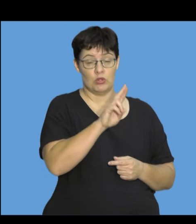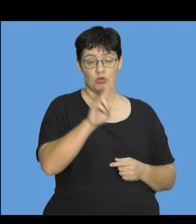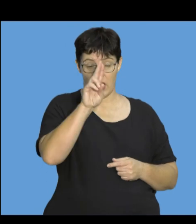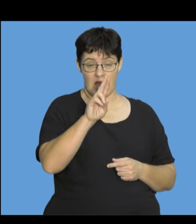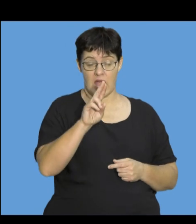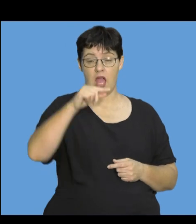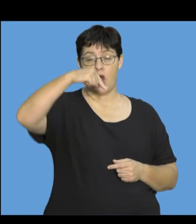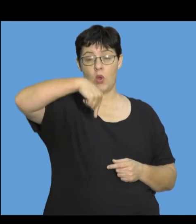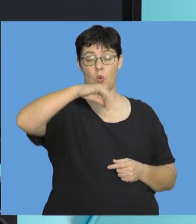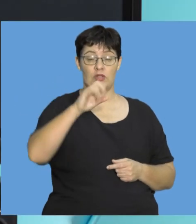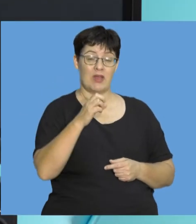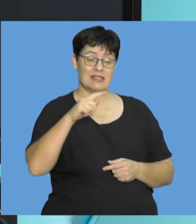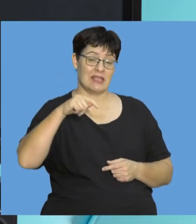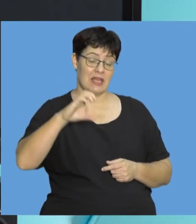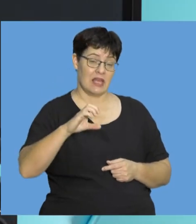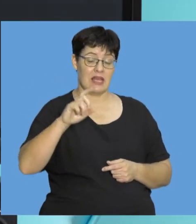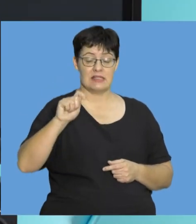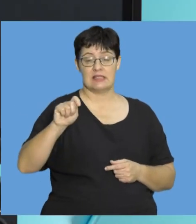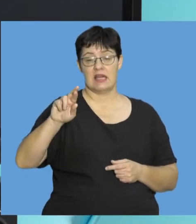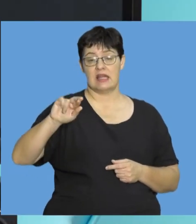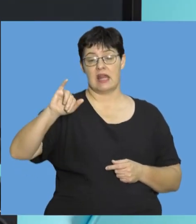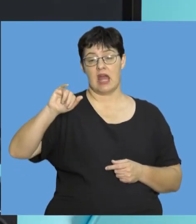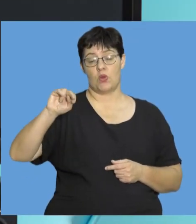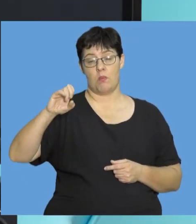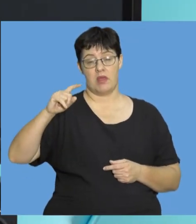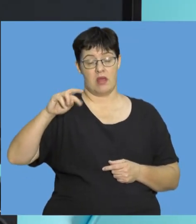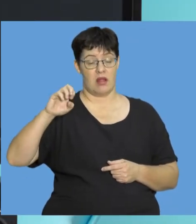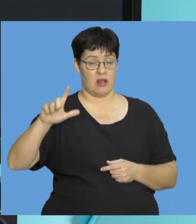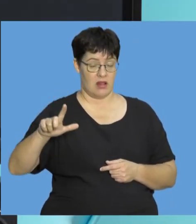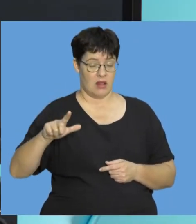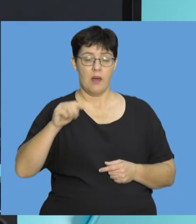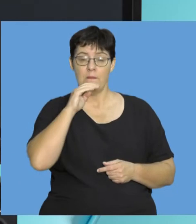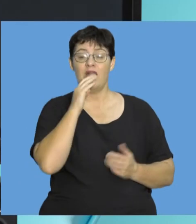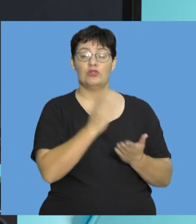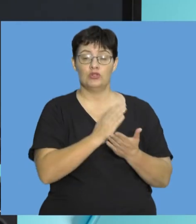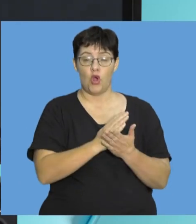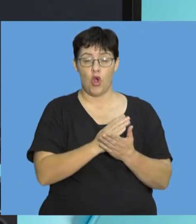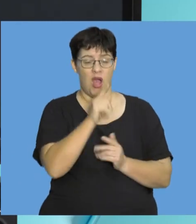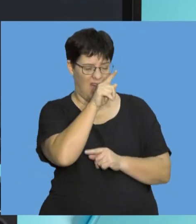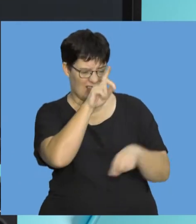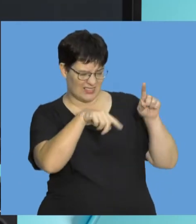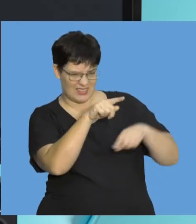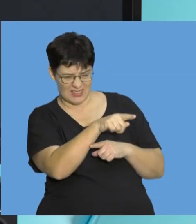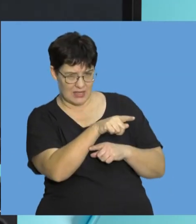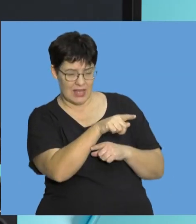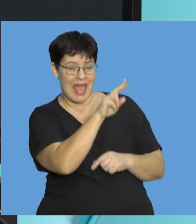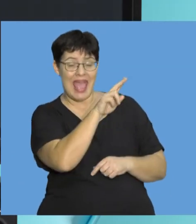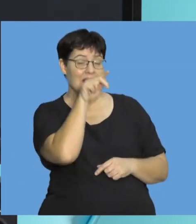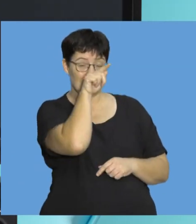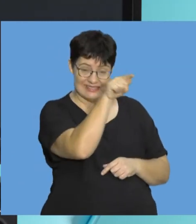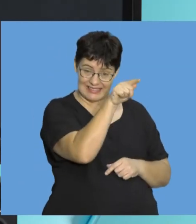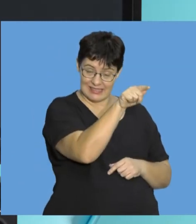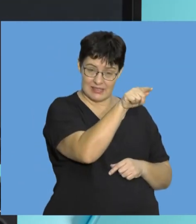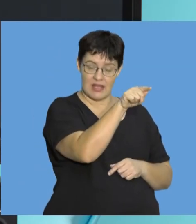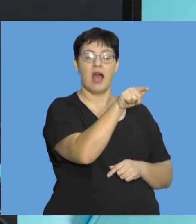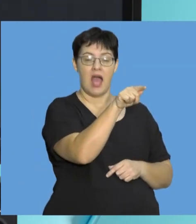in a quadratic trinomial, if it doesn't make sense, just make sure that the one with the variable as